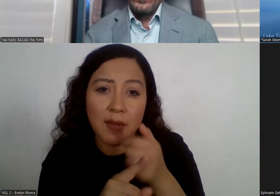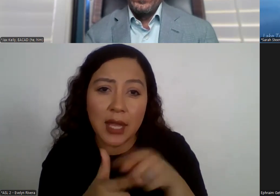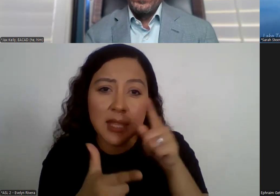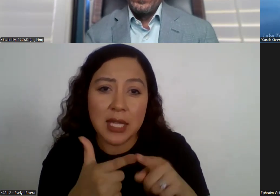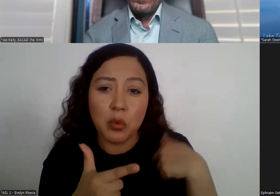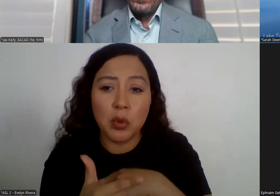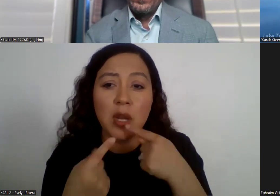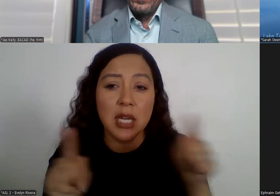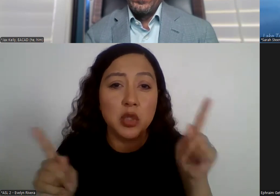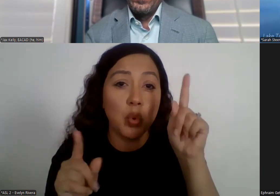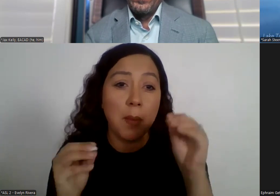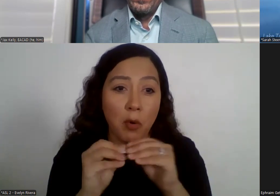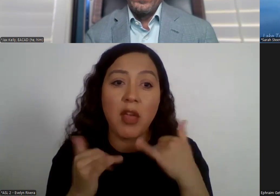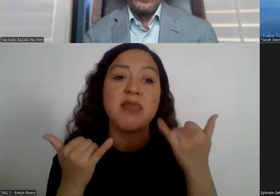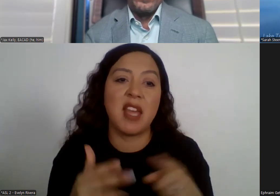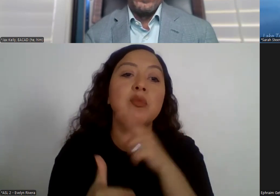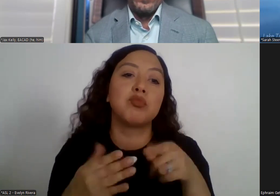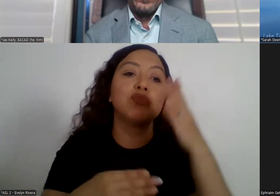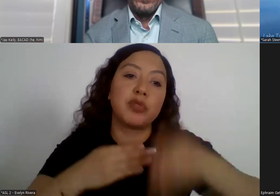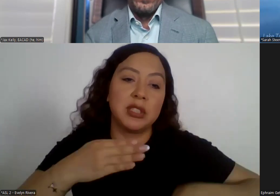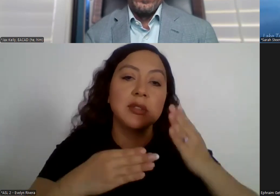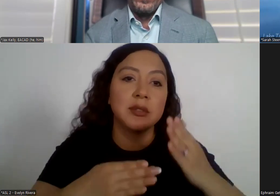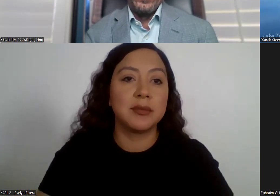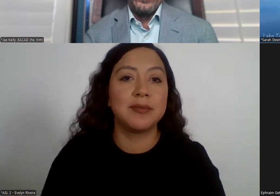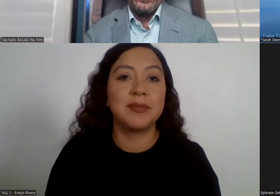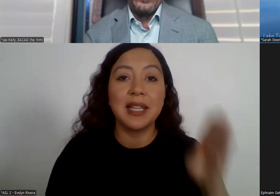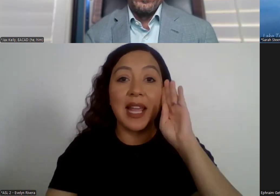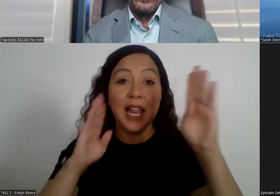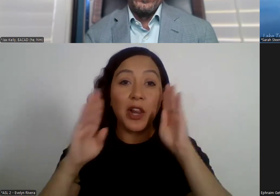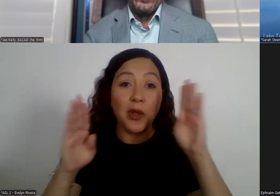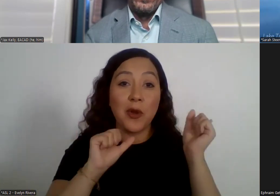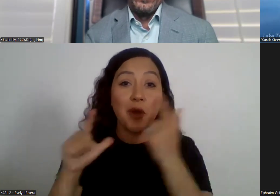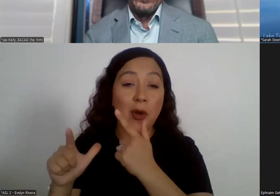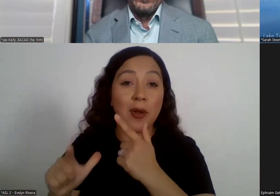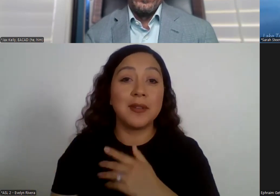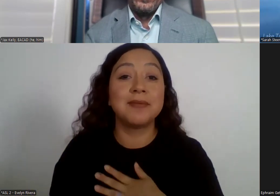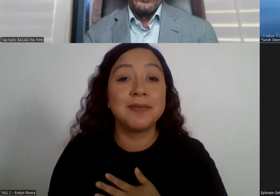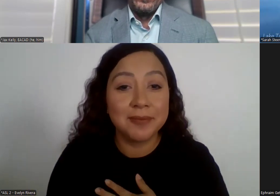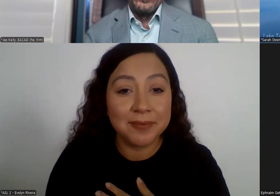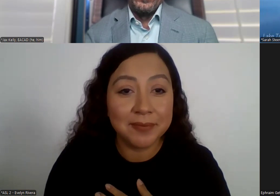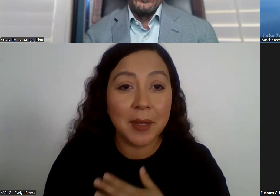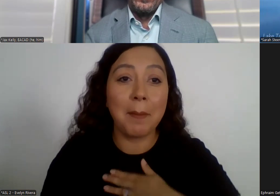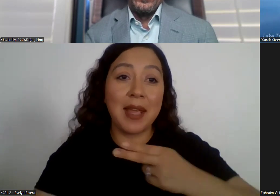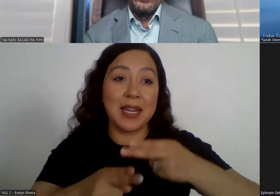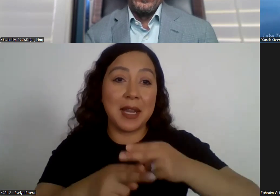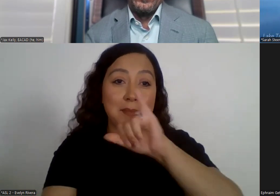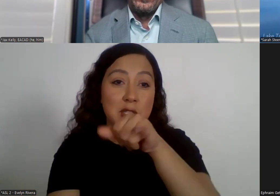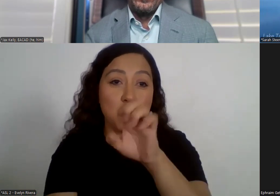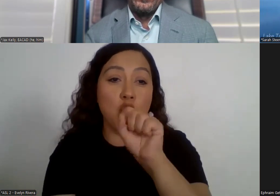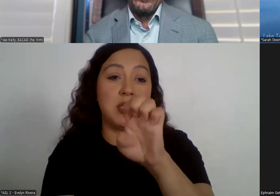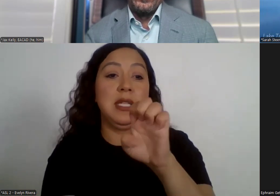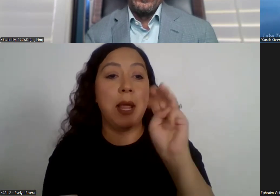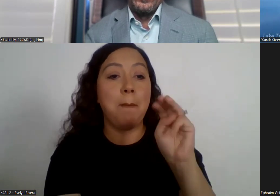more announcement and then wrap up. Hello, everybody. My name is Jose Montoya. I'm a senior director with the California House Collaborative, and